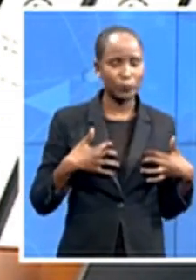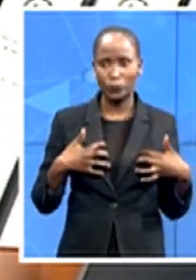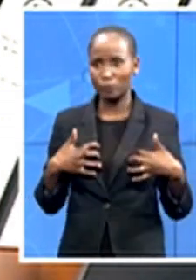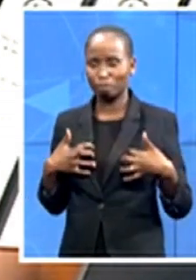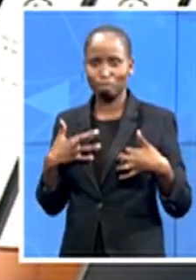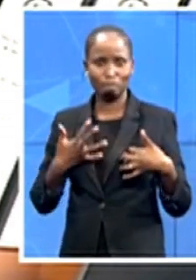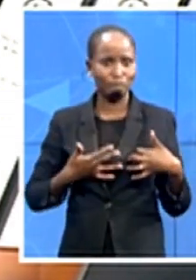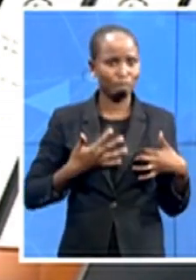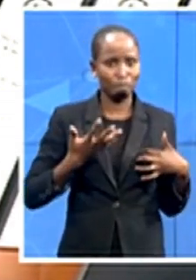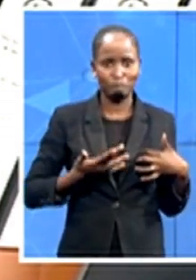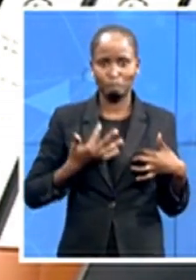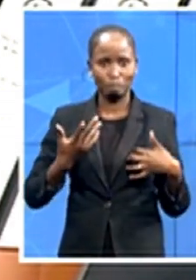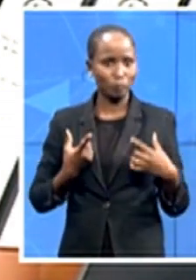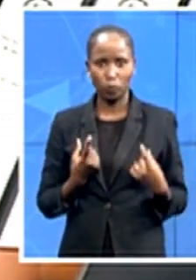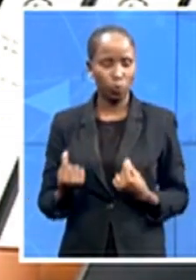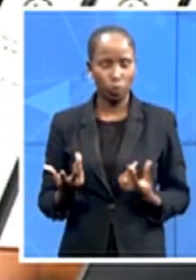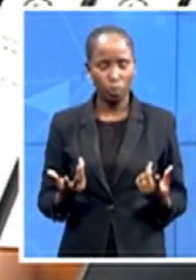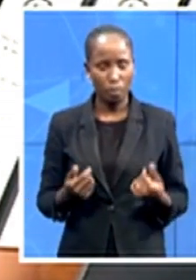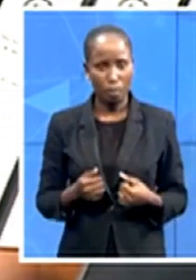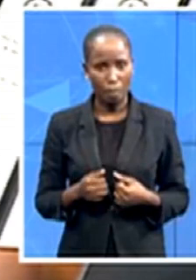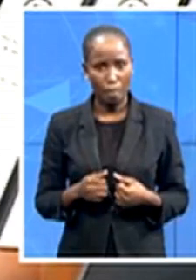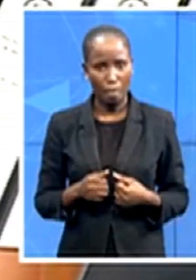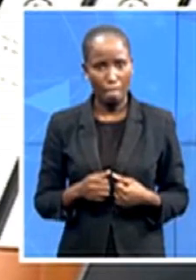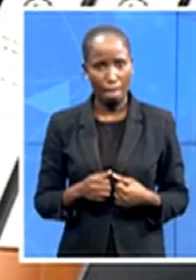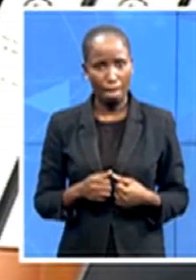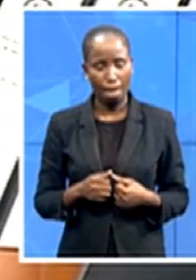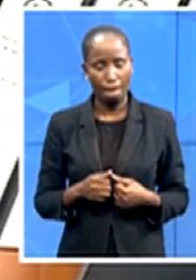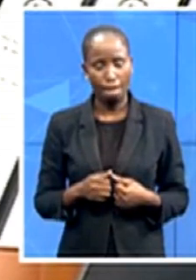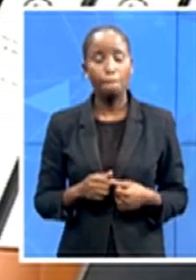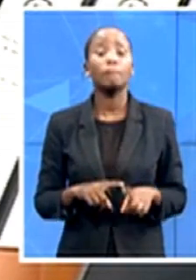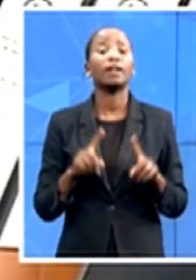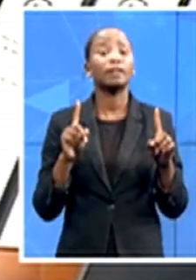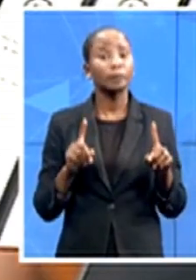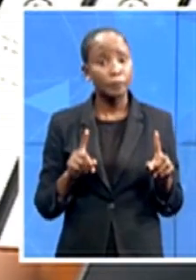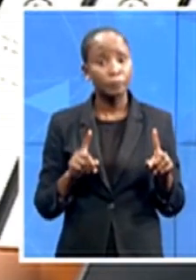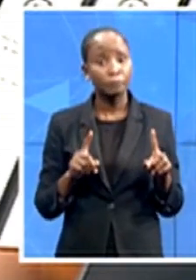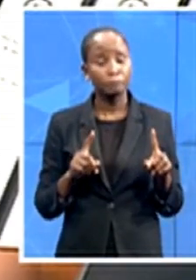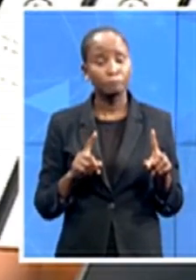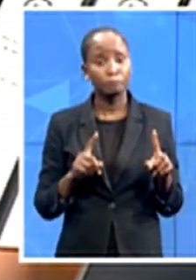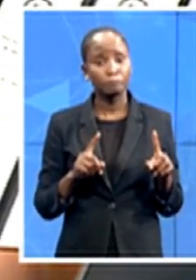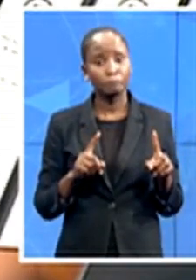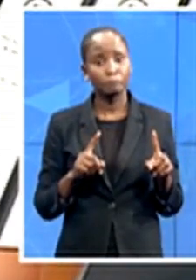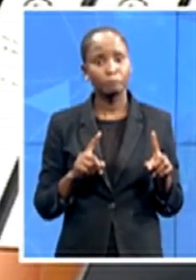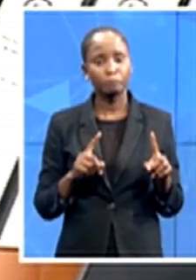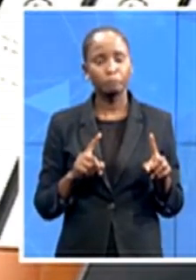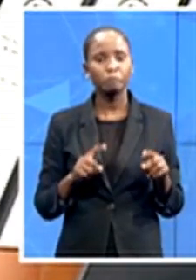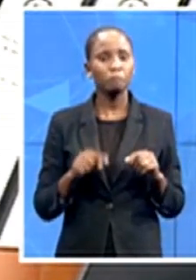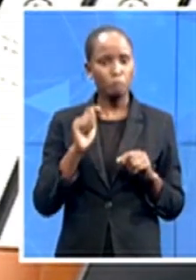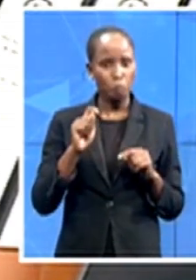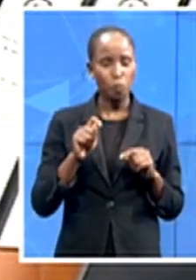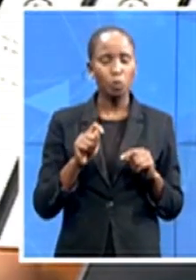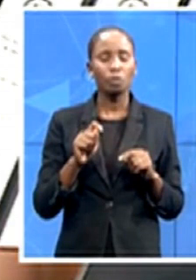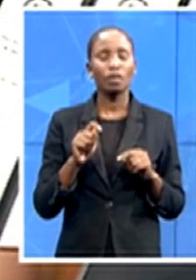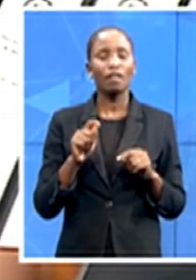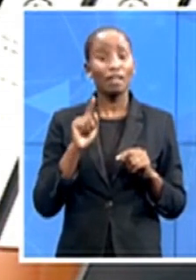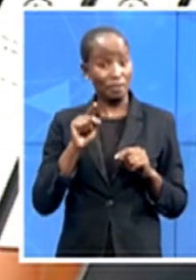But it was the course of action that had the greatest likelihood of bringing state capture to an